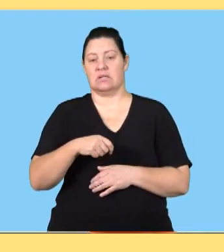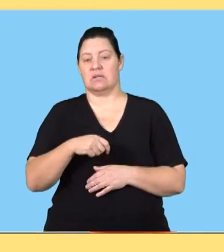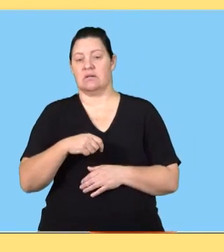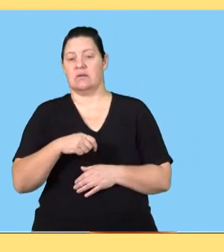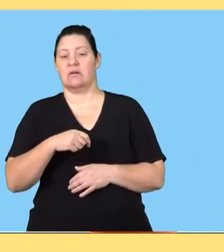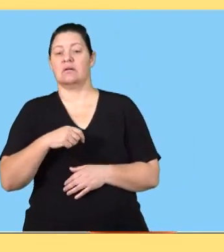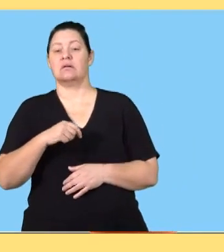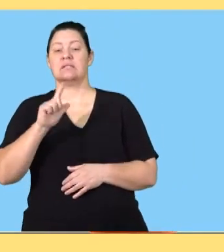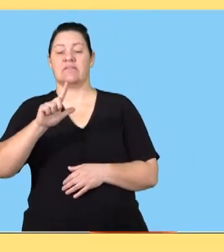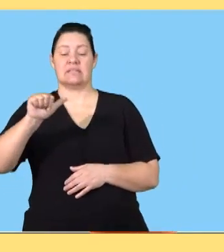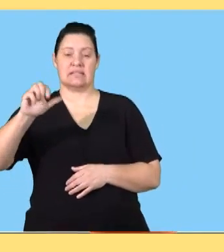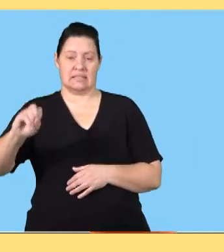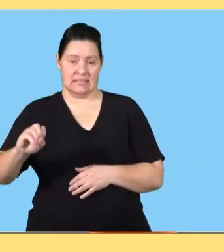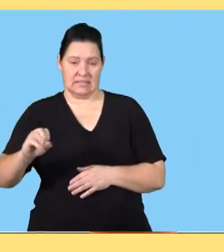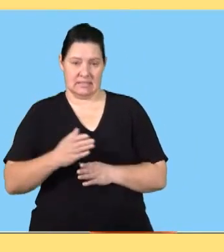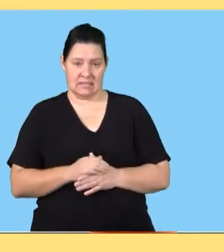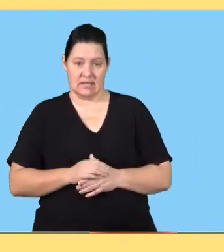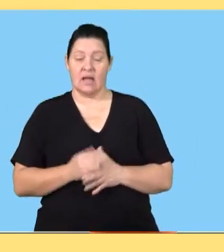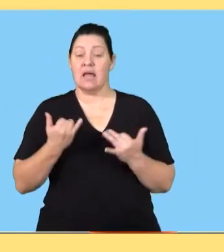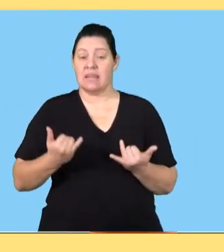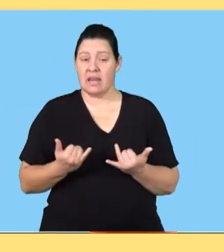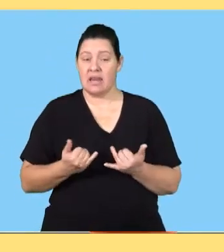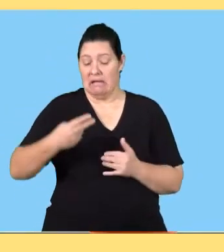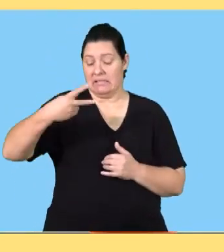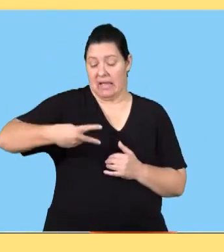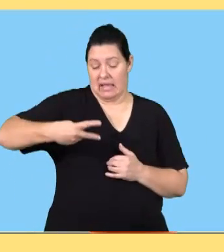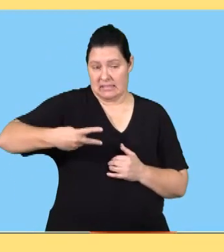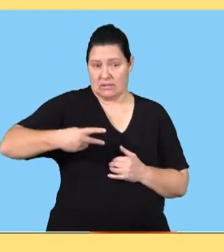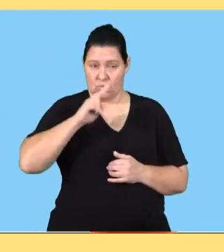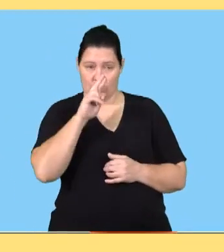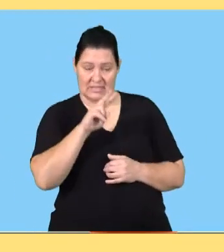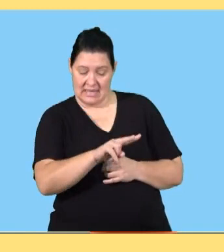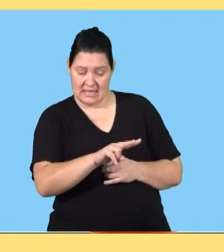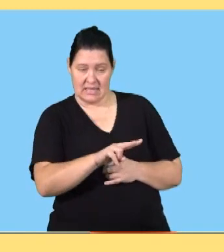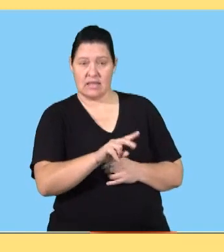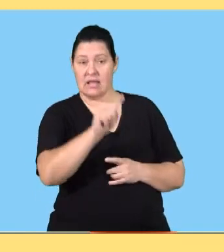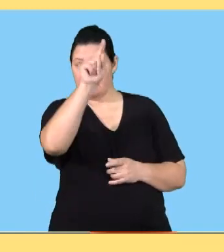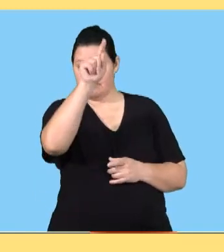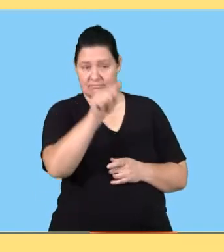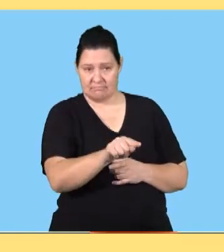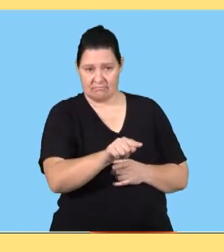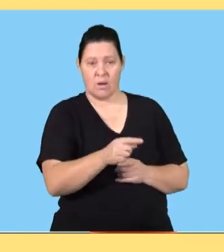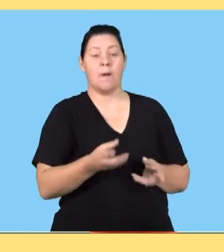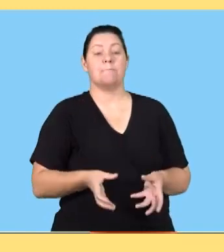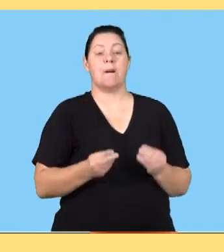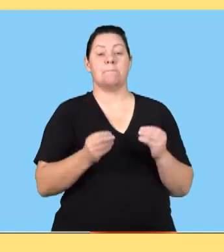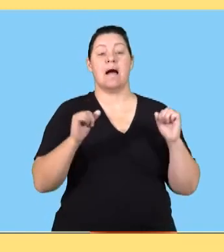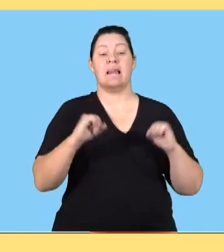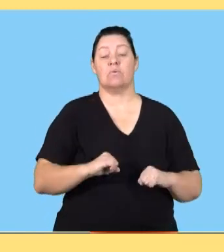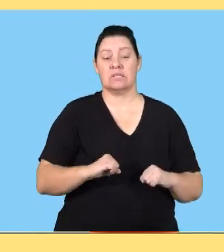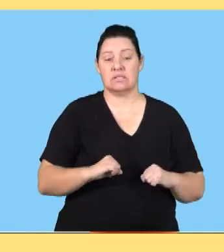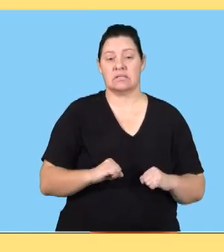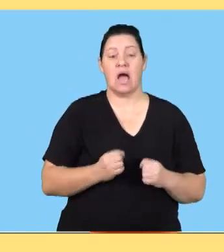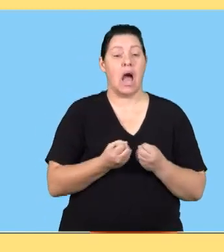15,760. This is what we are owing before the allowance. Then on the 2nd, as you can see over here, we have an